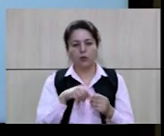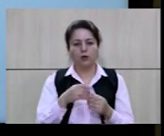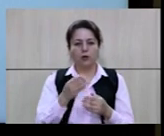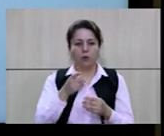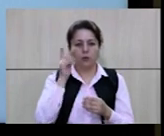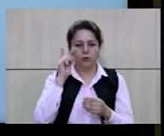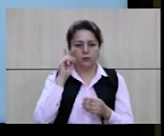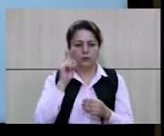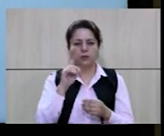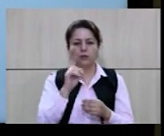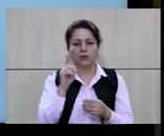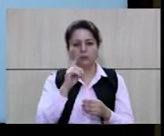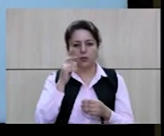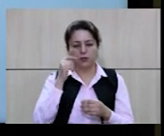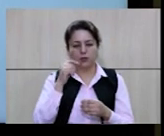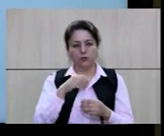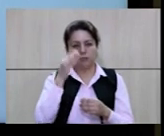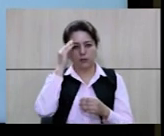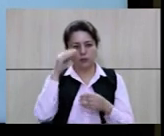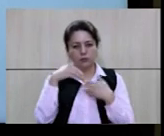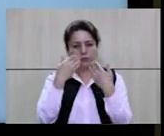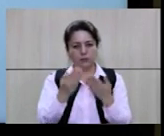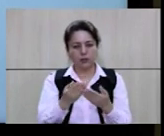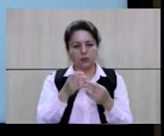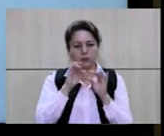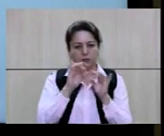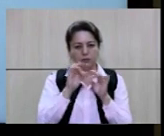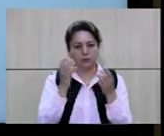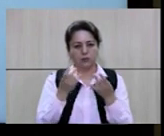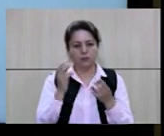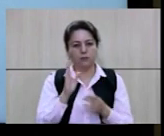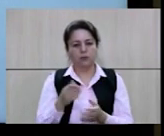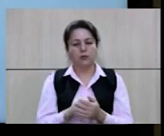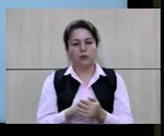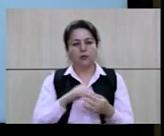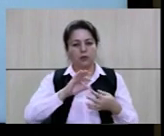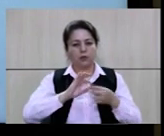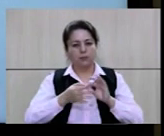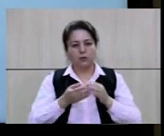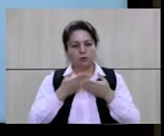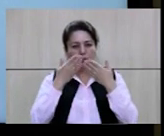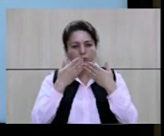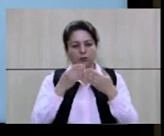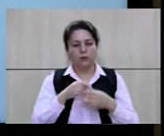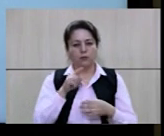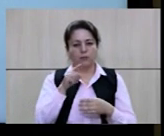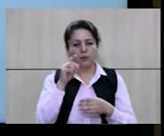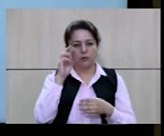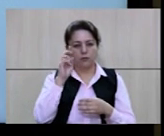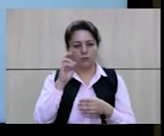o'tmishda nimalarni anglatganligini tushuntiring. Demak, gaplarni o'qiymiz.